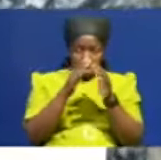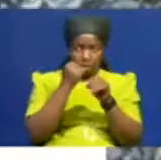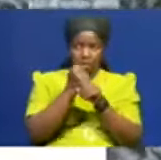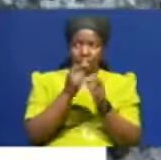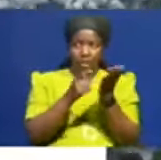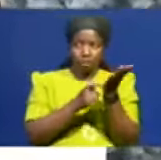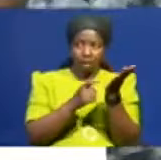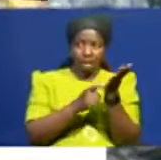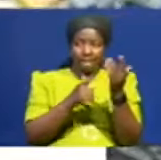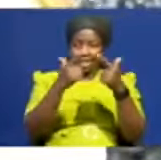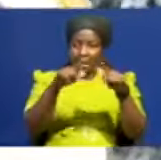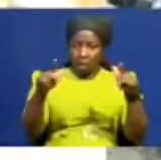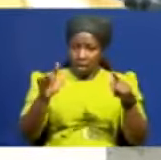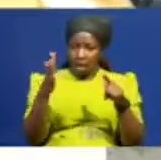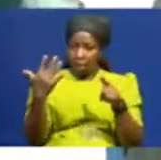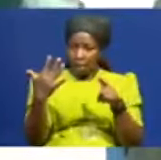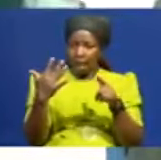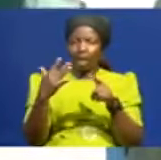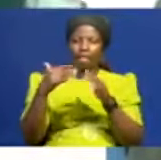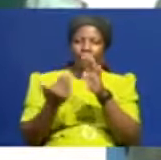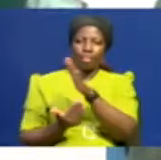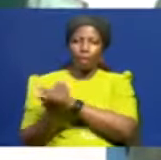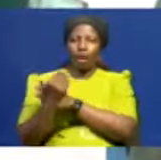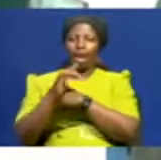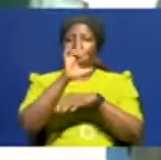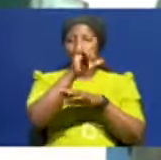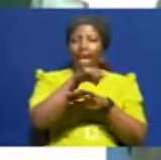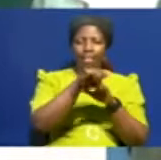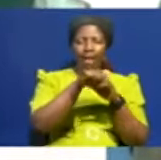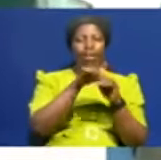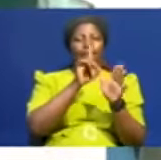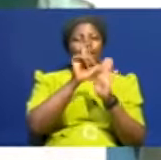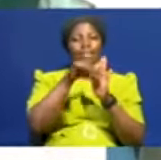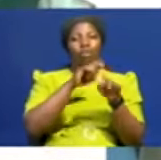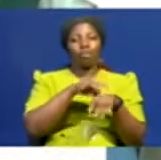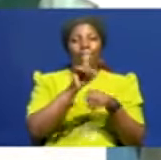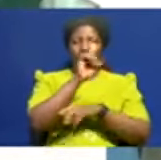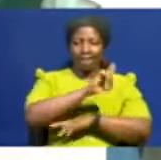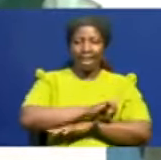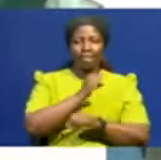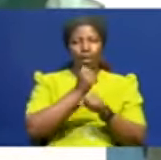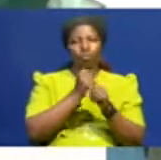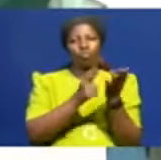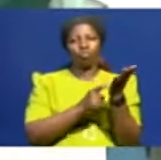and writing the Kiswahili initial letter in the day. Parsai Frederick, Prime Edition.